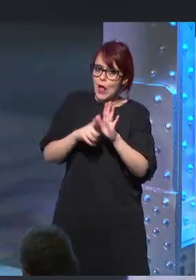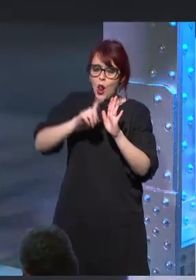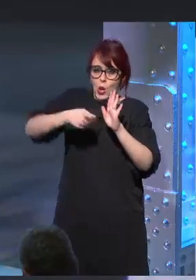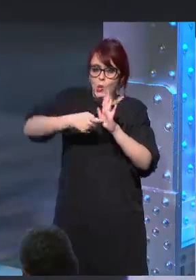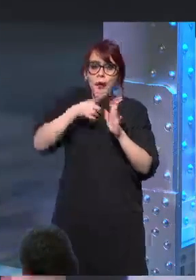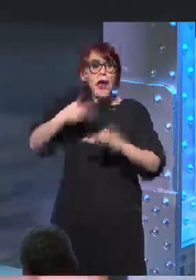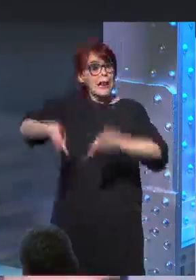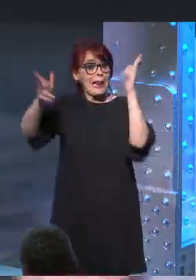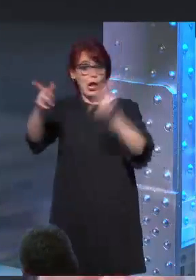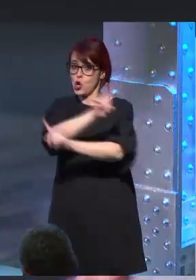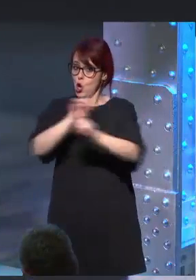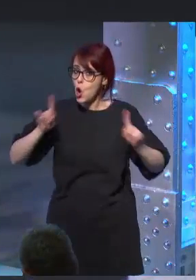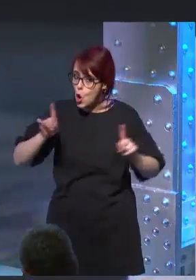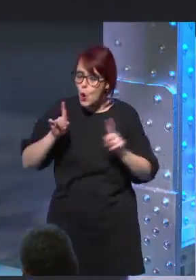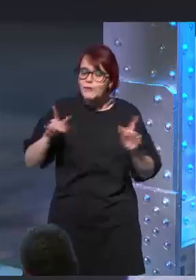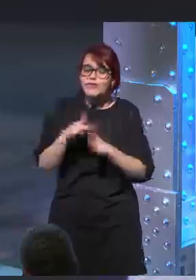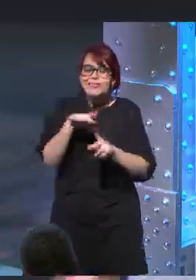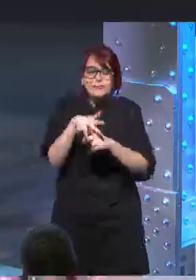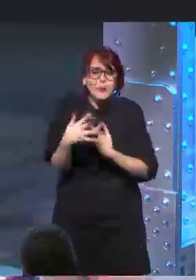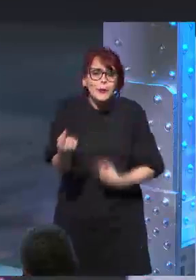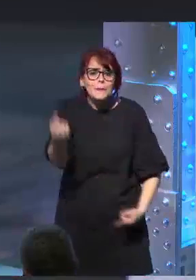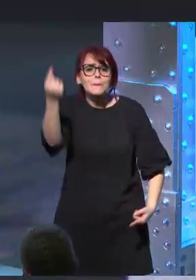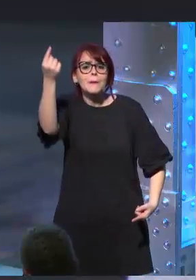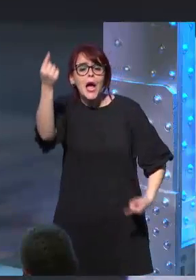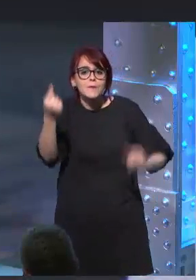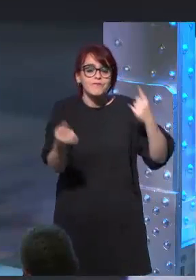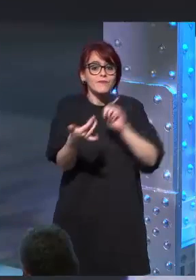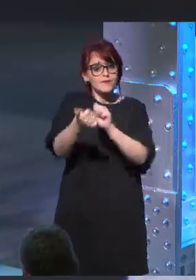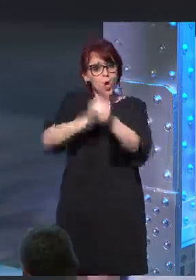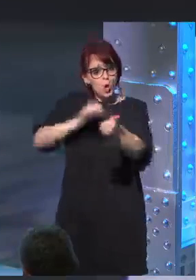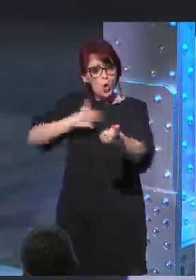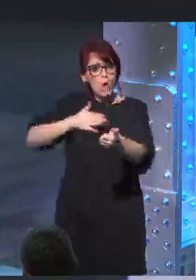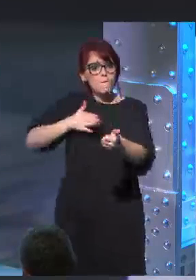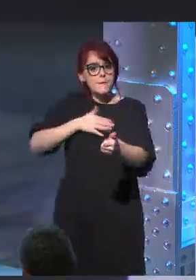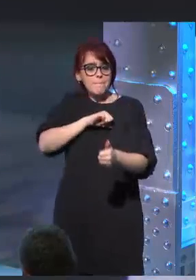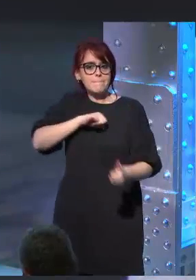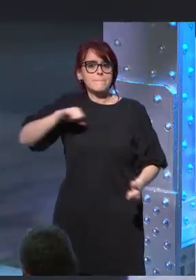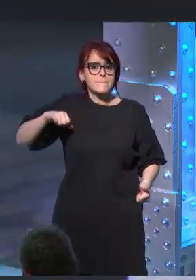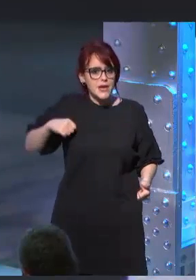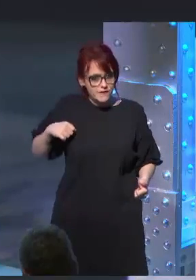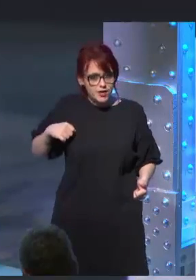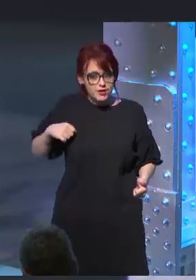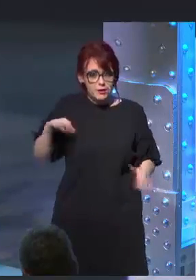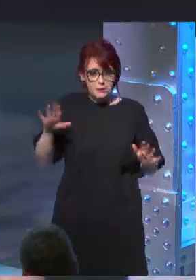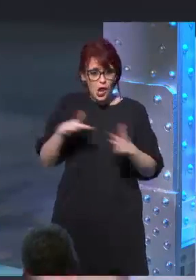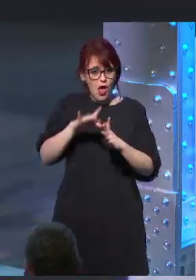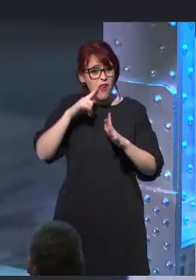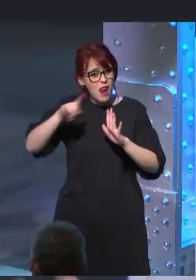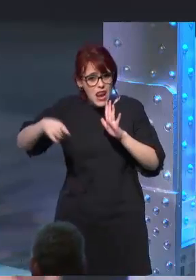some things might not be legal, even though you won't be taken to court for